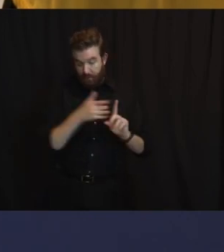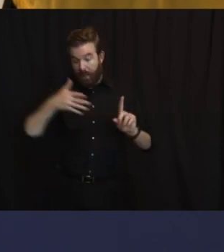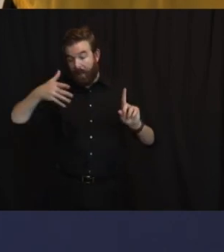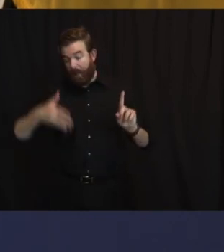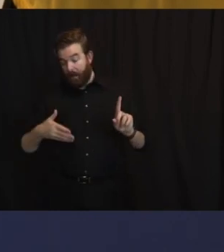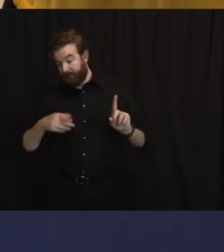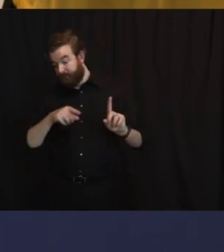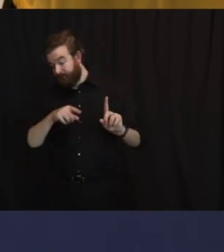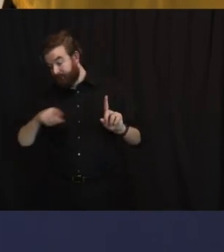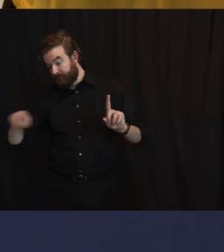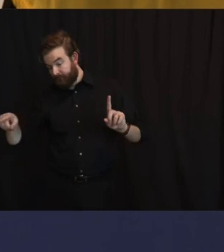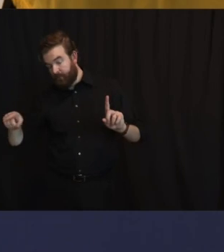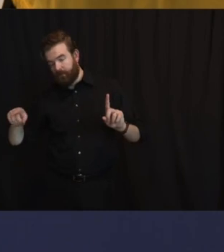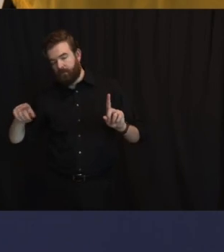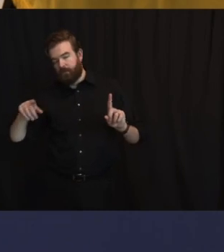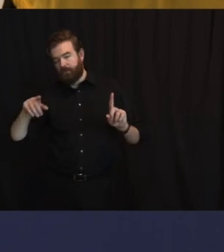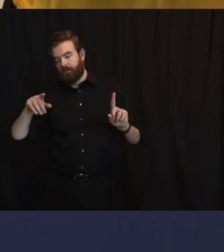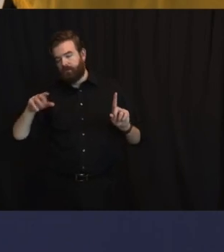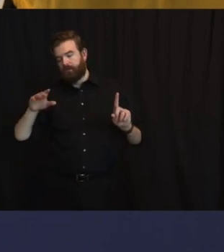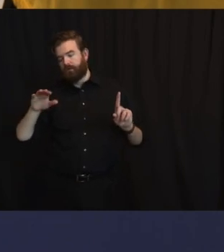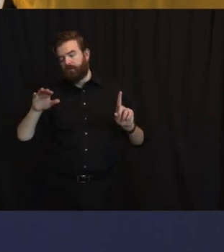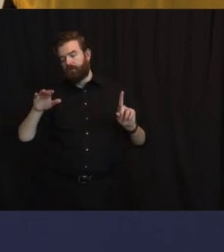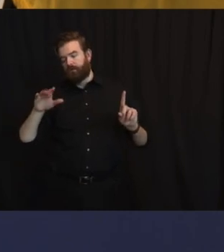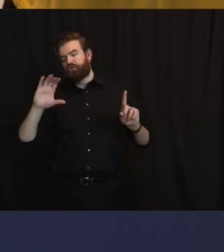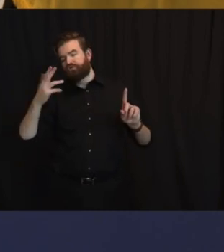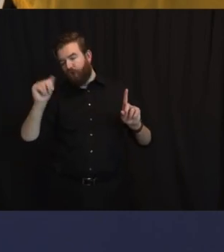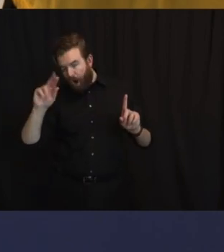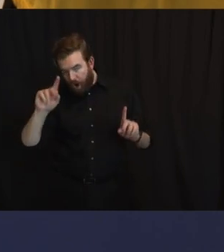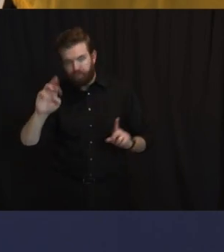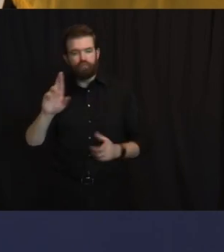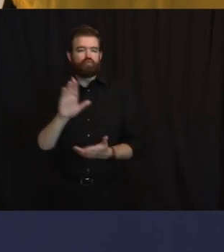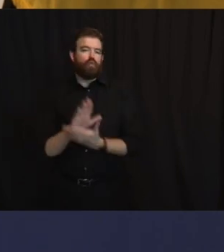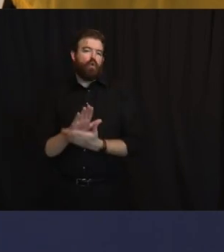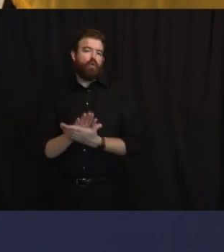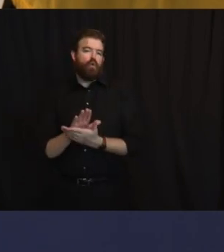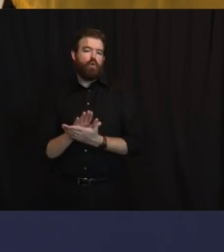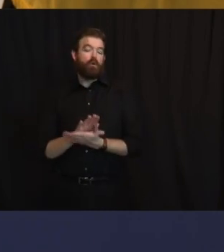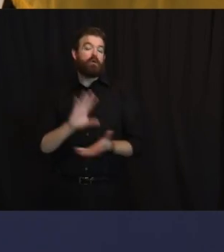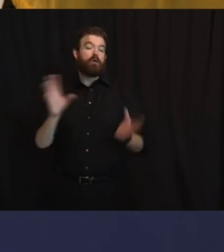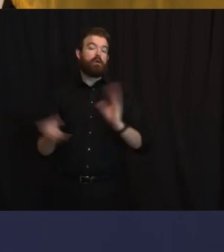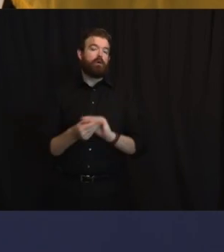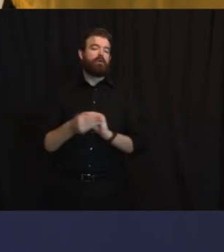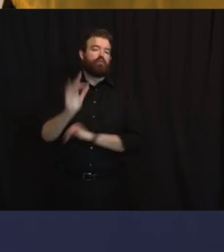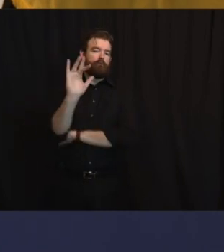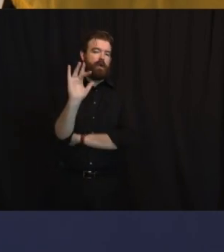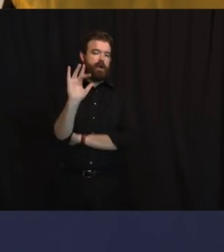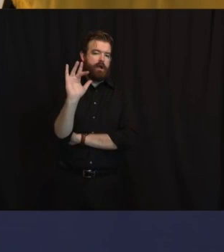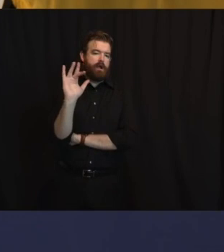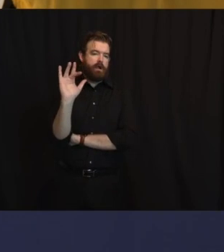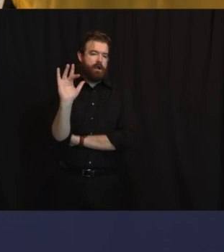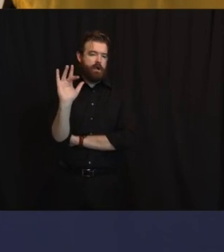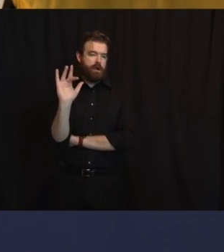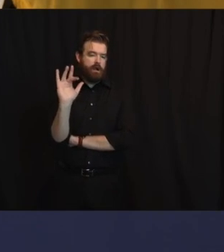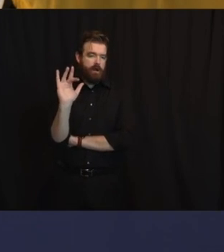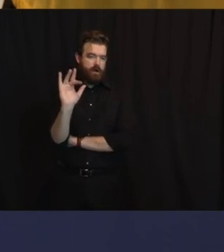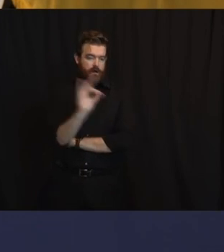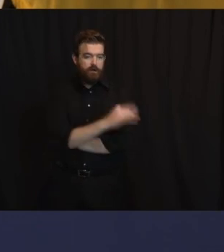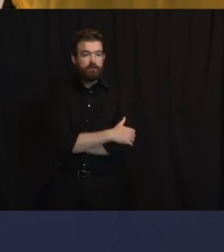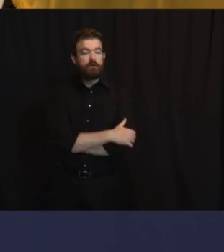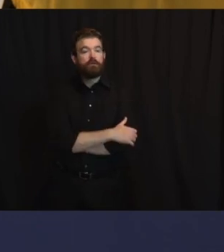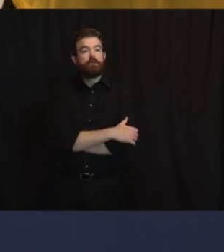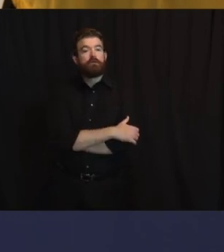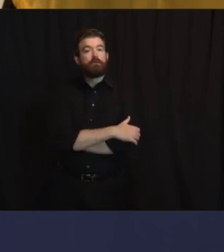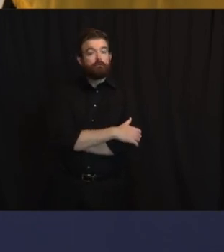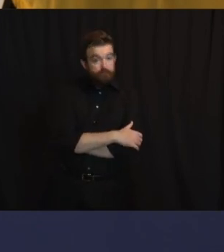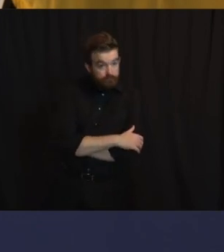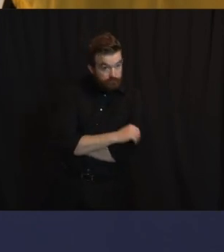all in person? And do you think that it's possible we could actually get all our kids back into school in some way, shape, or form